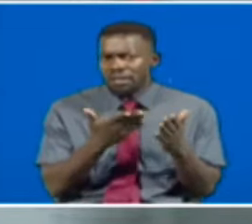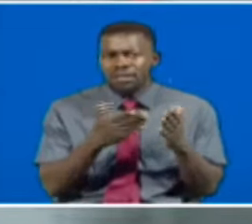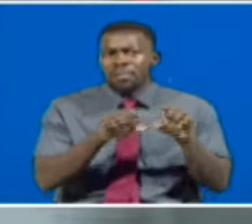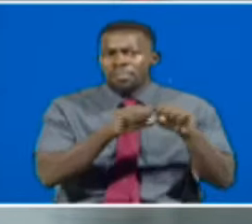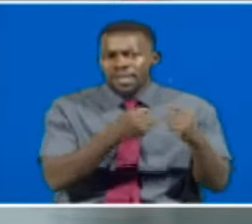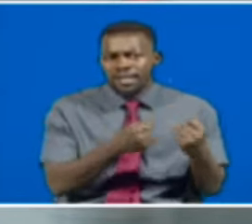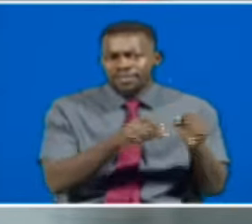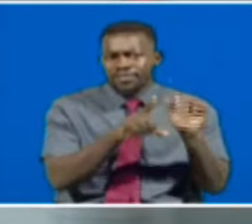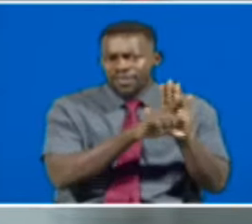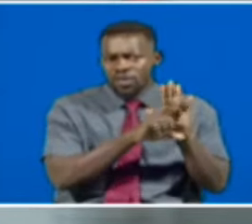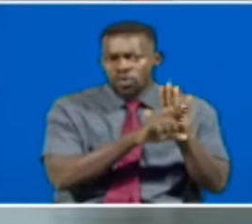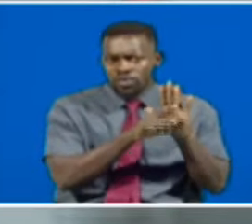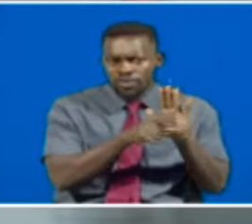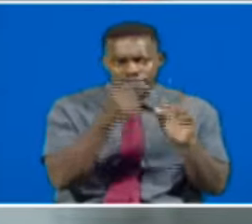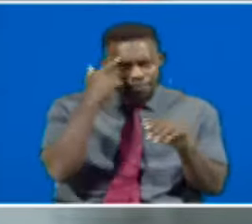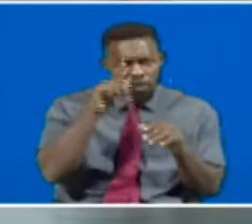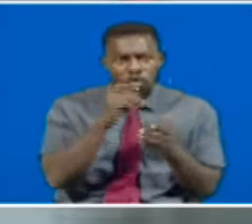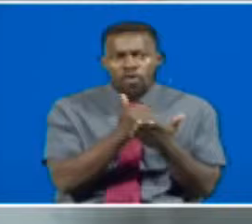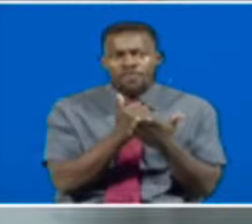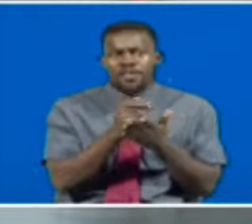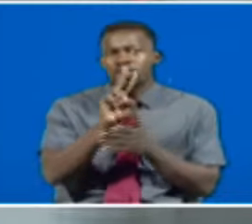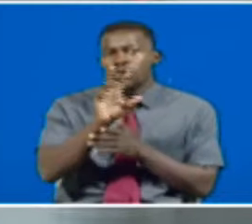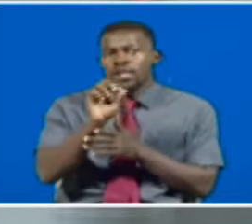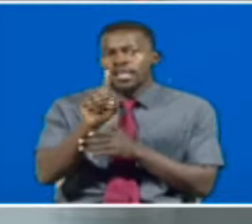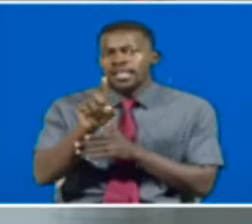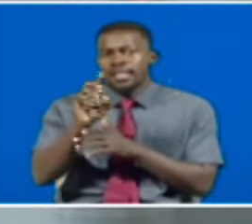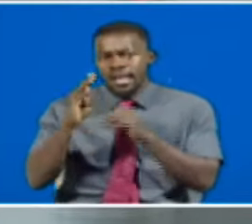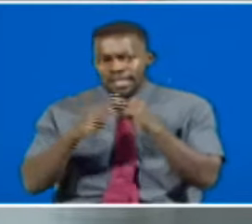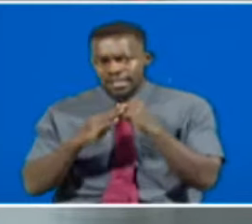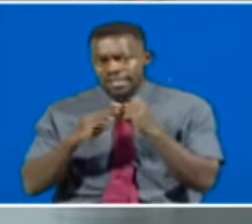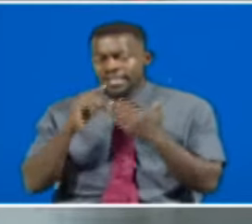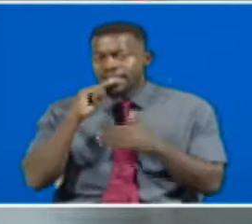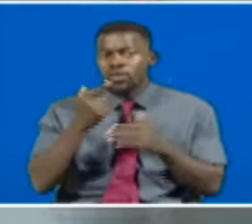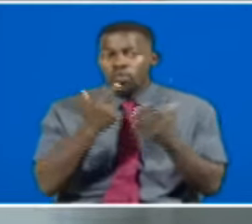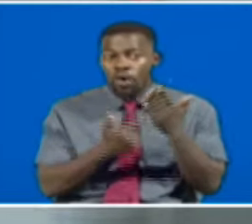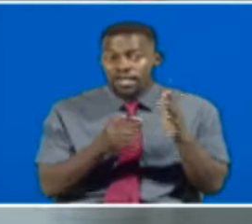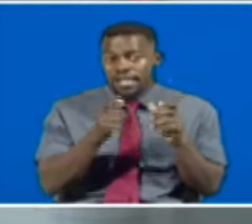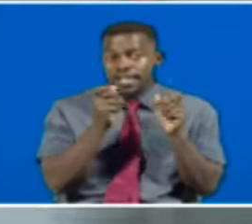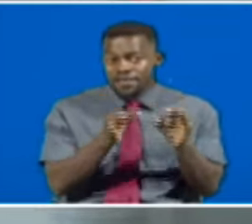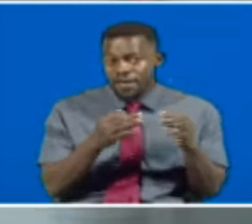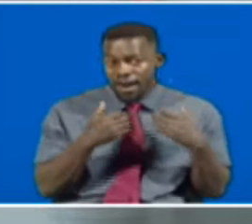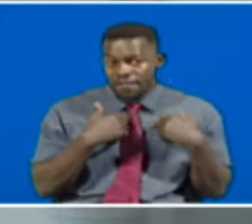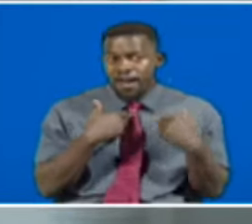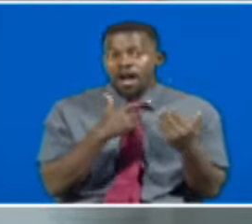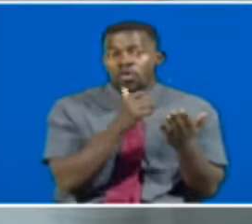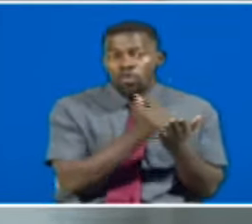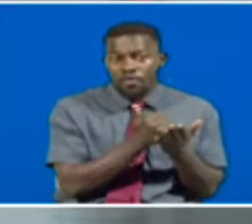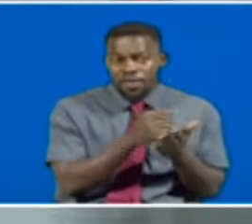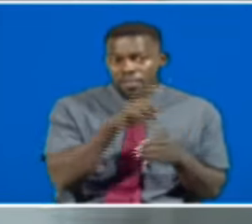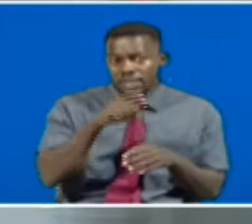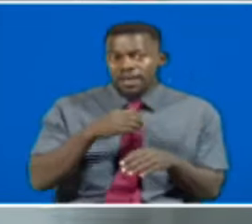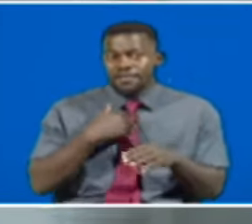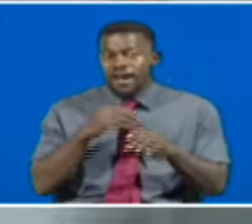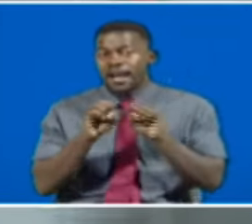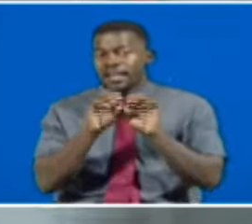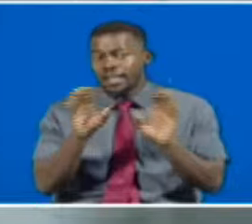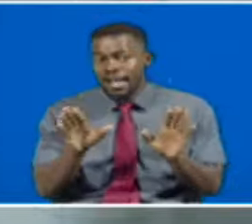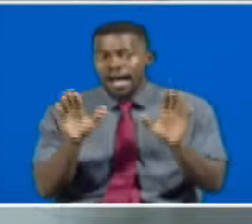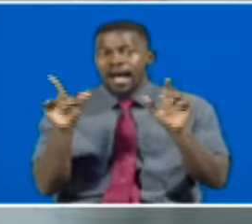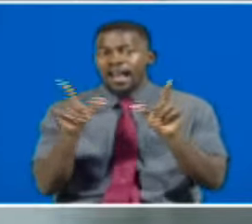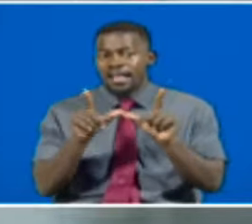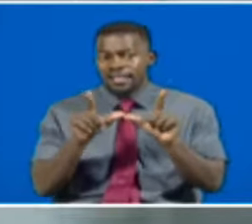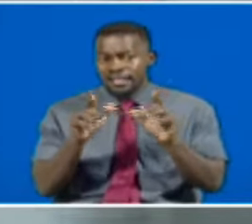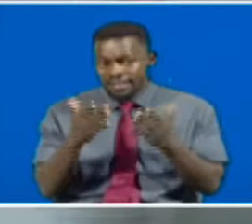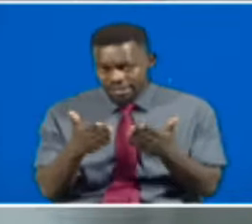Crops Regulations 2019 that states a holder of a coffee buyer's license or any other entity